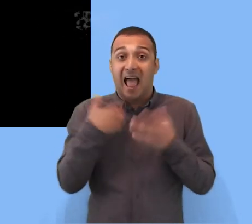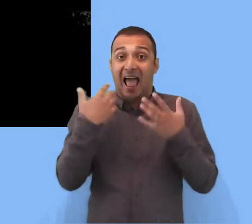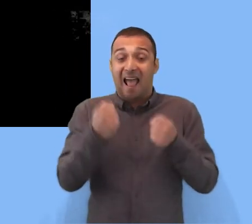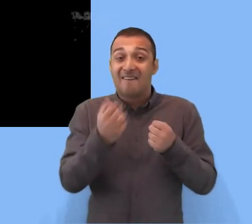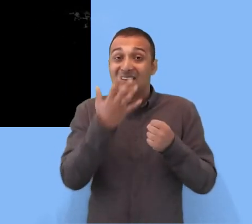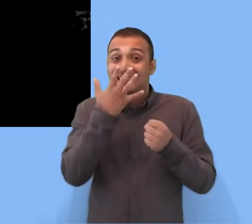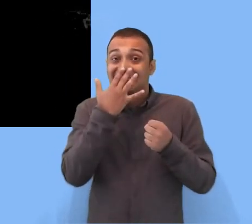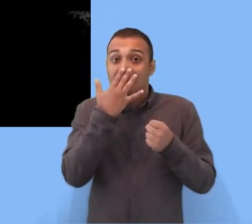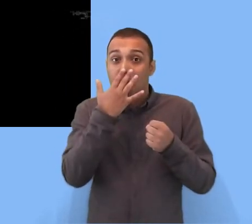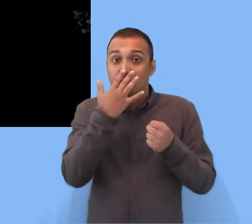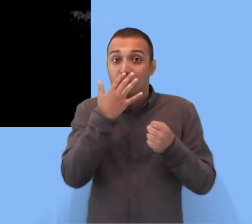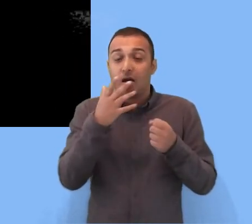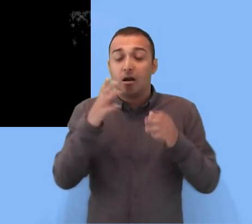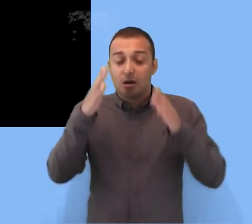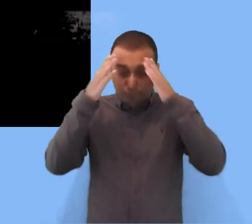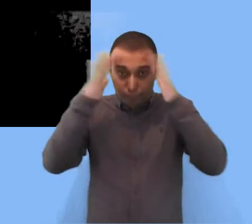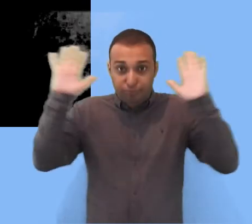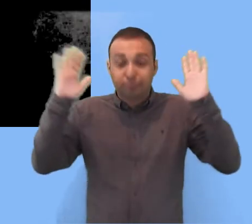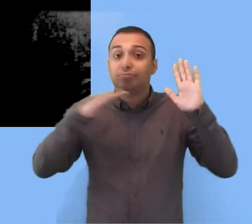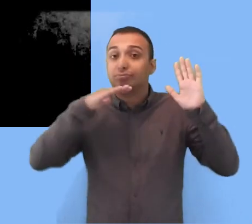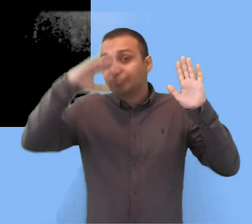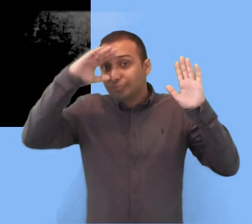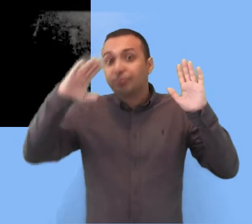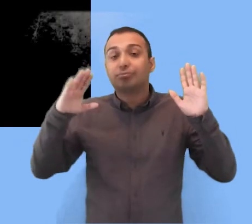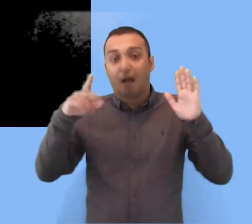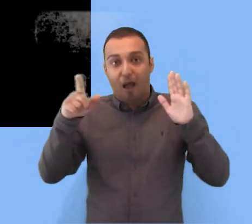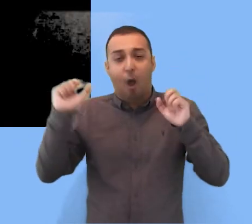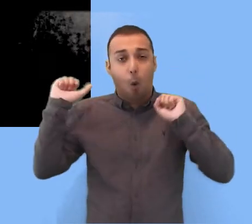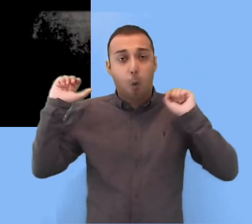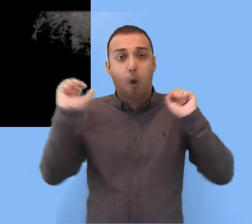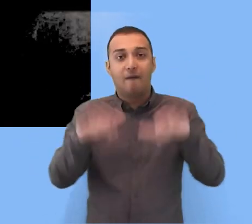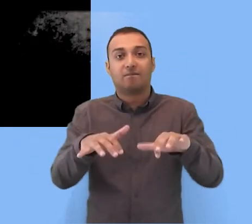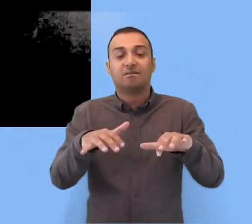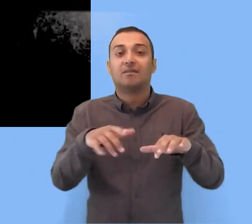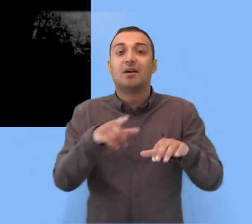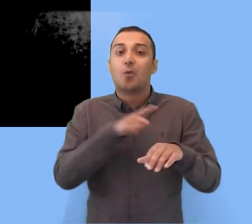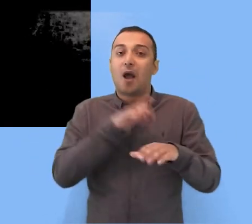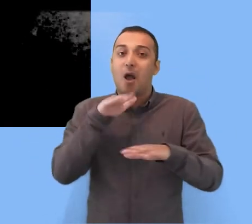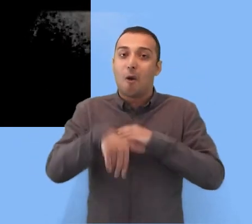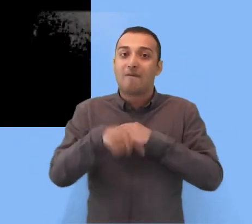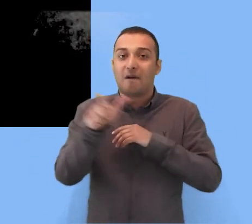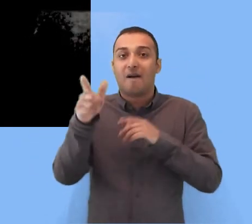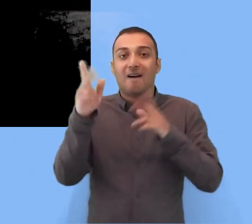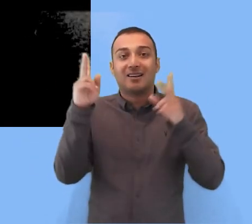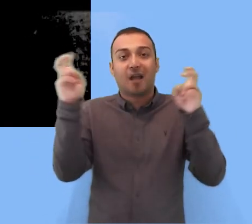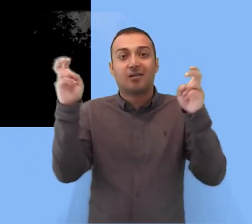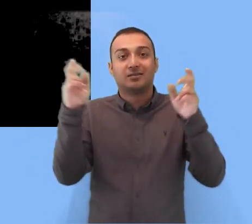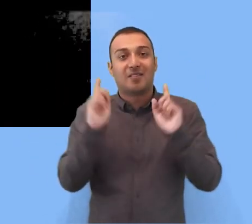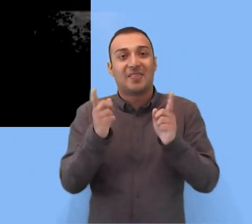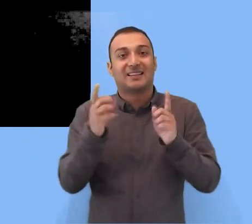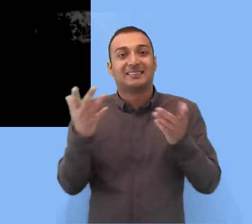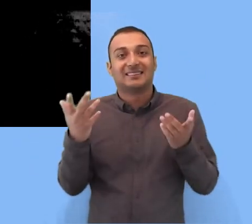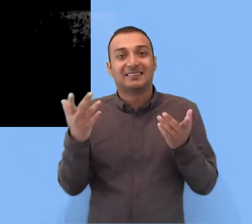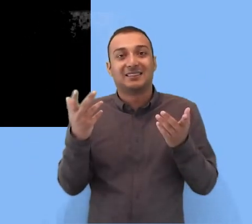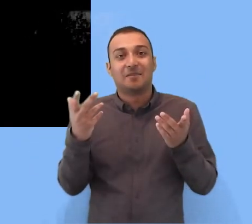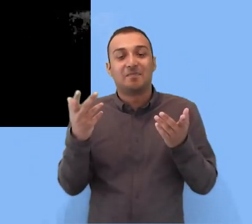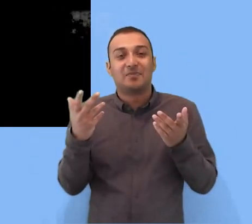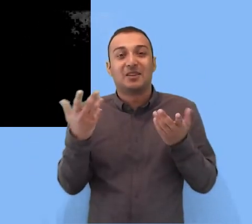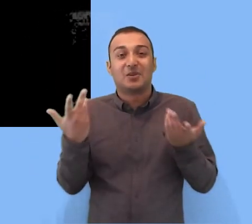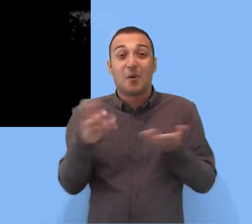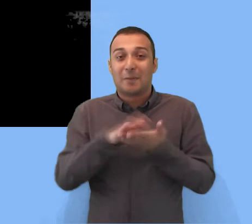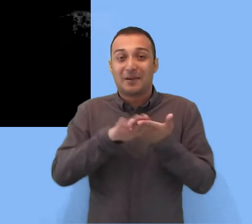just a change of title, but you need to be talking to parents. What do they want and what do they need? Did that answer the